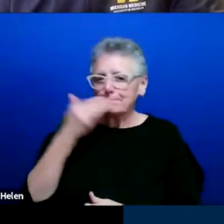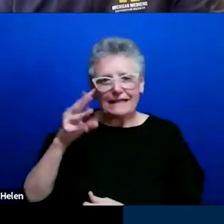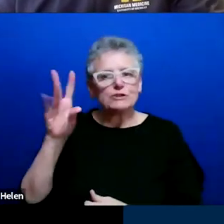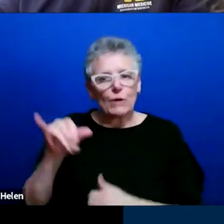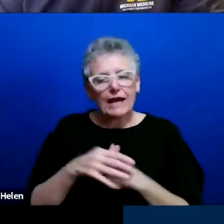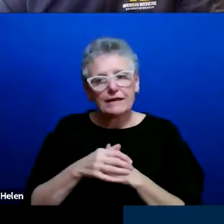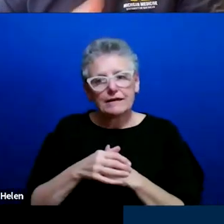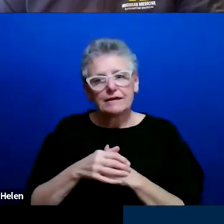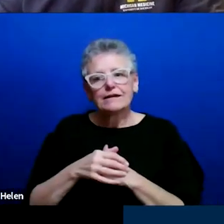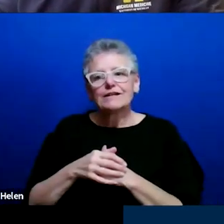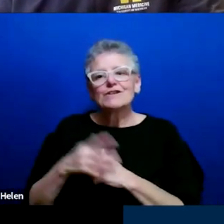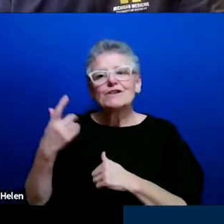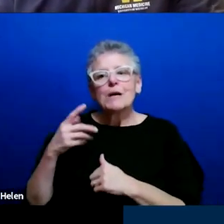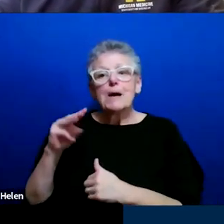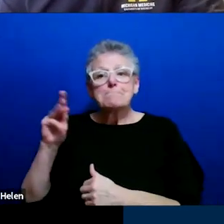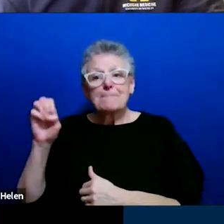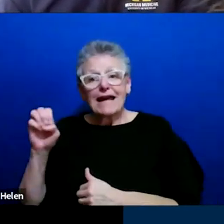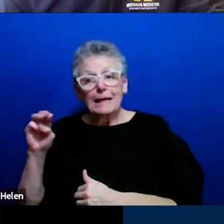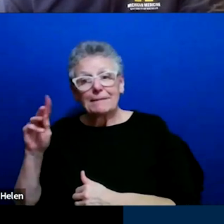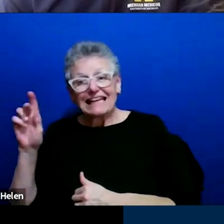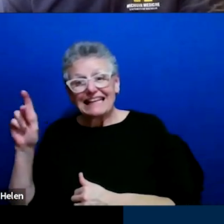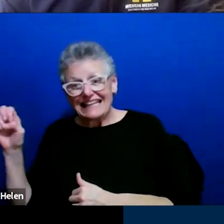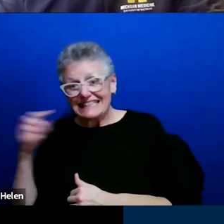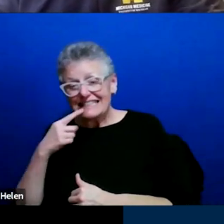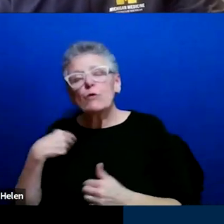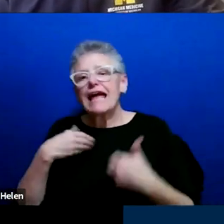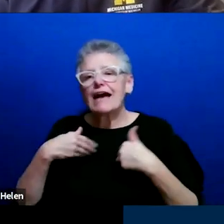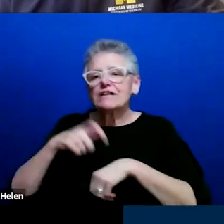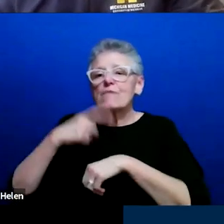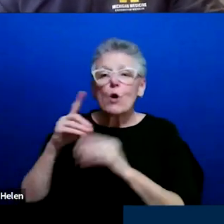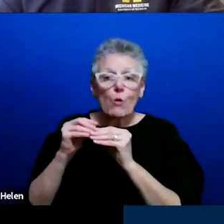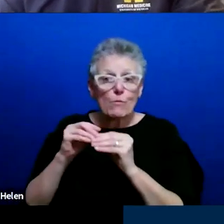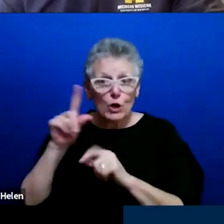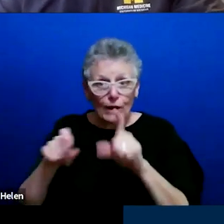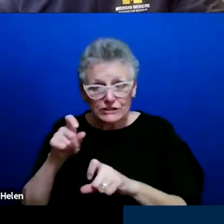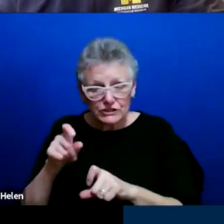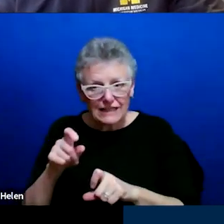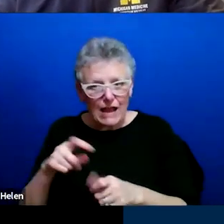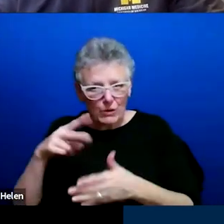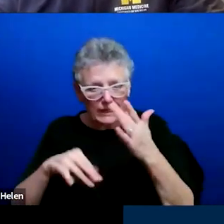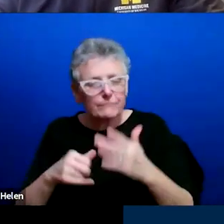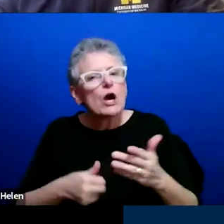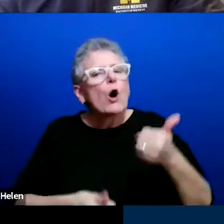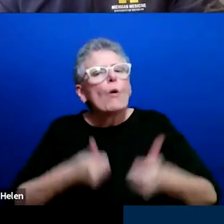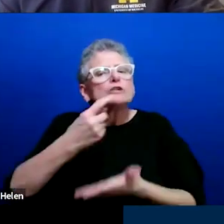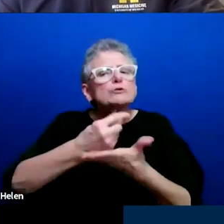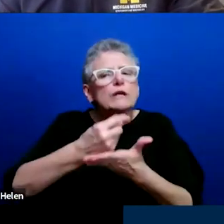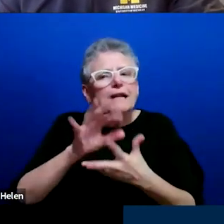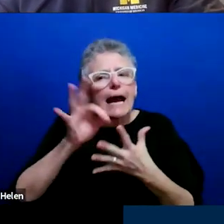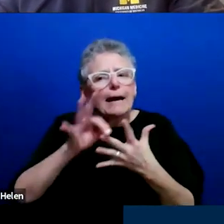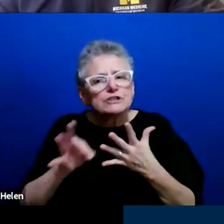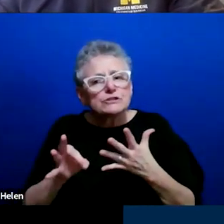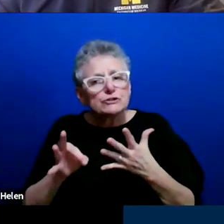So we have time for one more question, and I'm going to read it out. So what treatment options would you recommend for patients